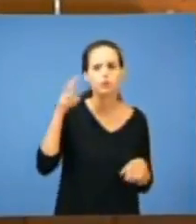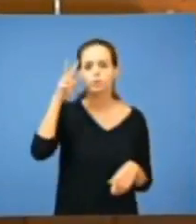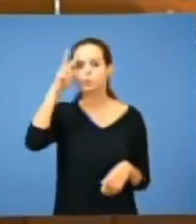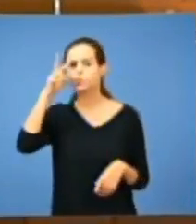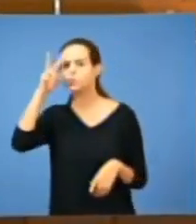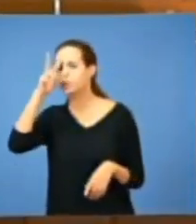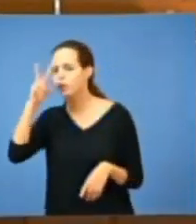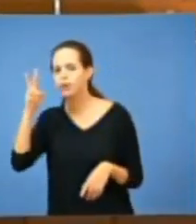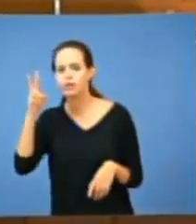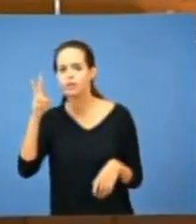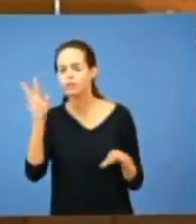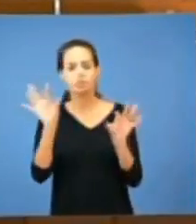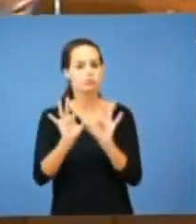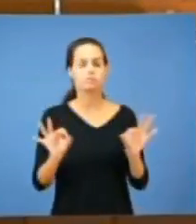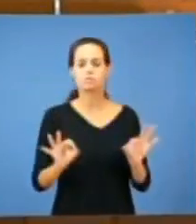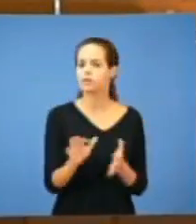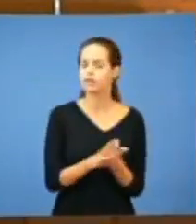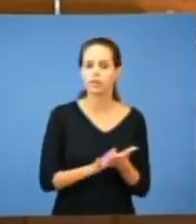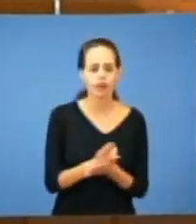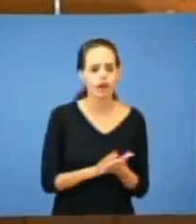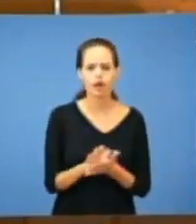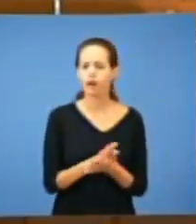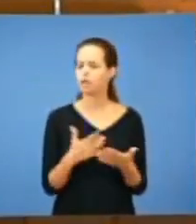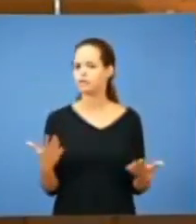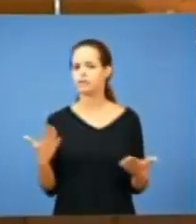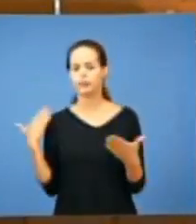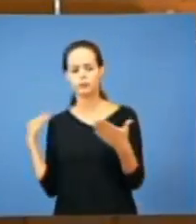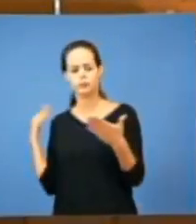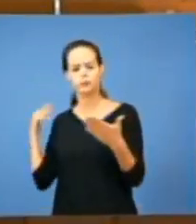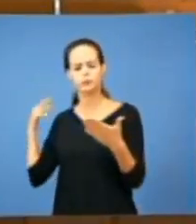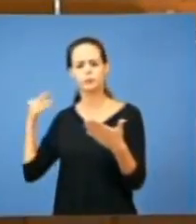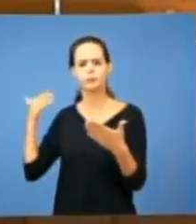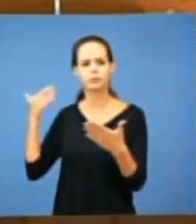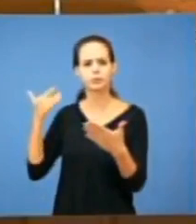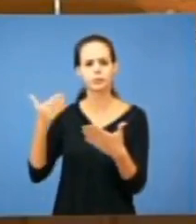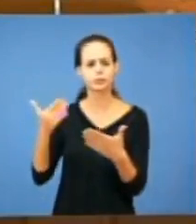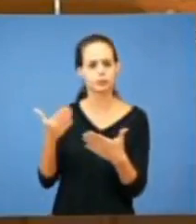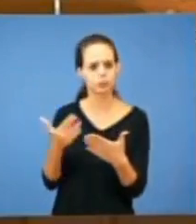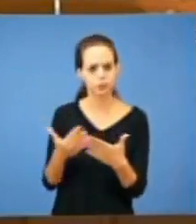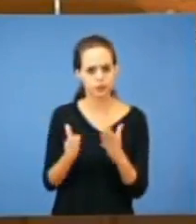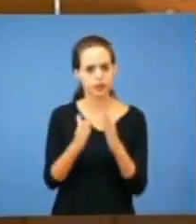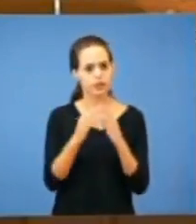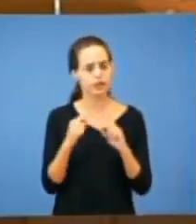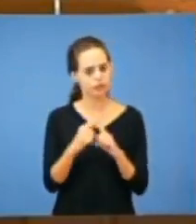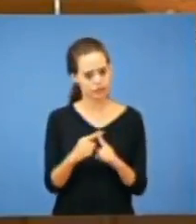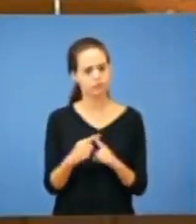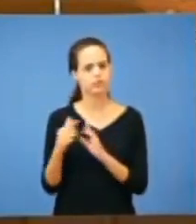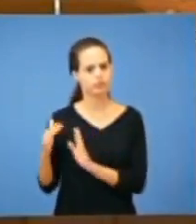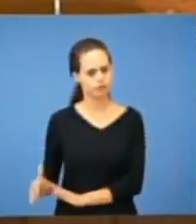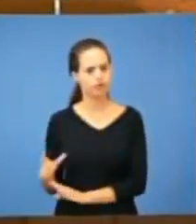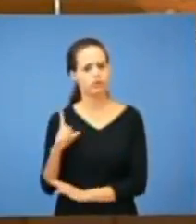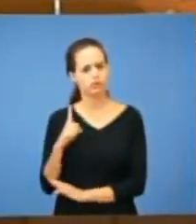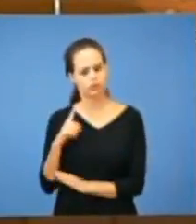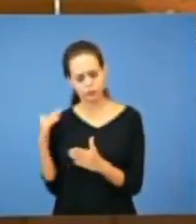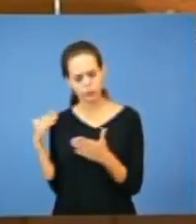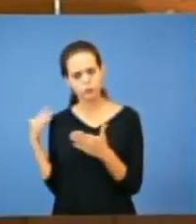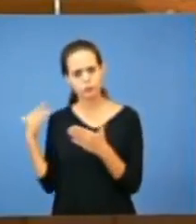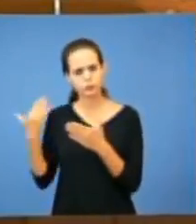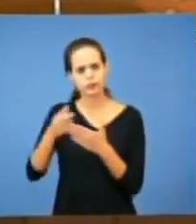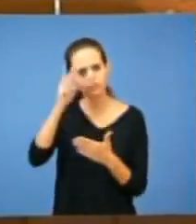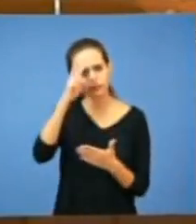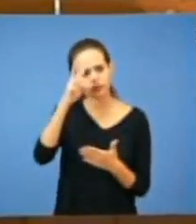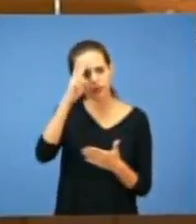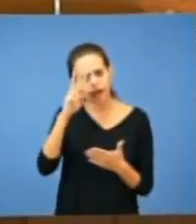tomorrow. They don't understand that the period is that involved the church of the last days. They don't understand this. So there are a series of things. They